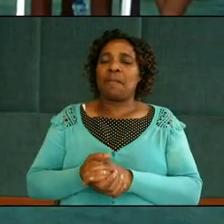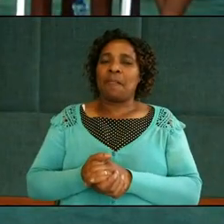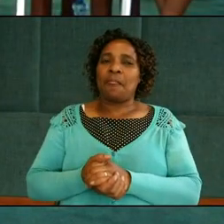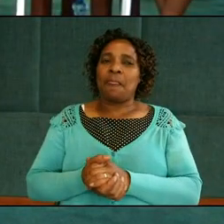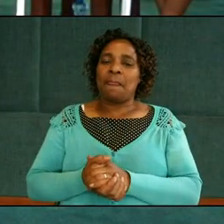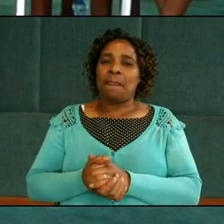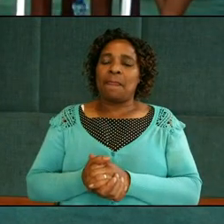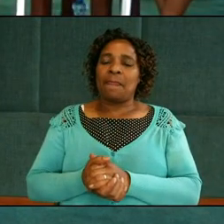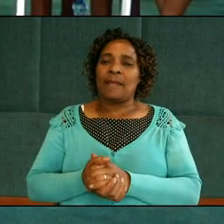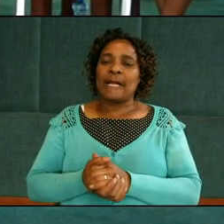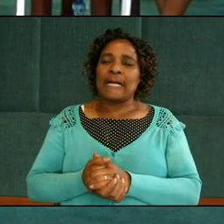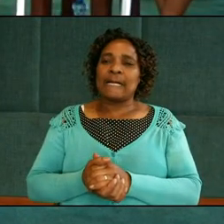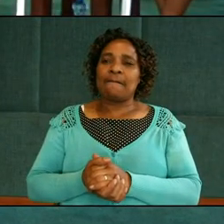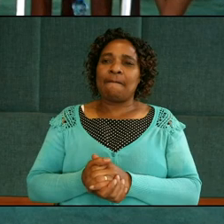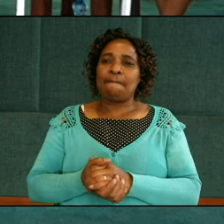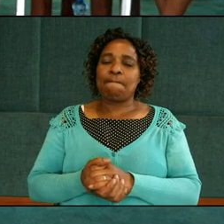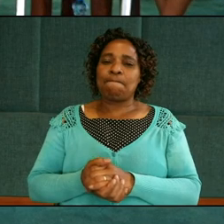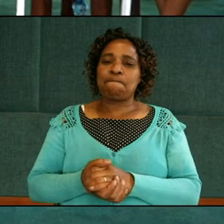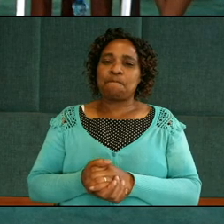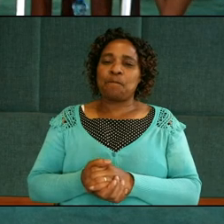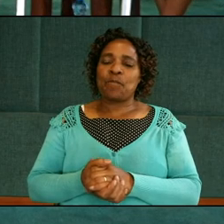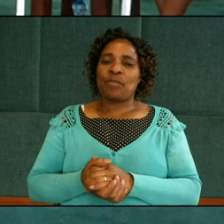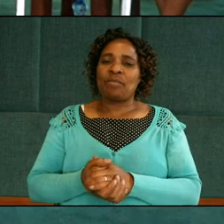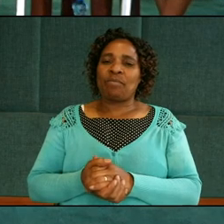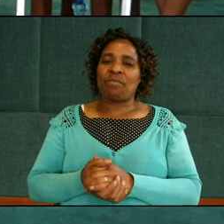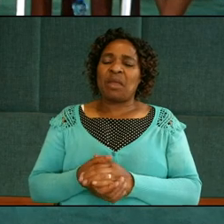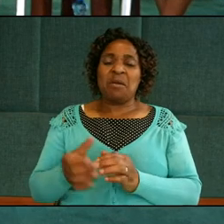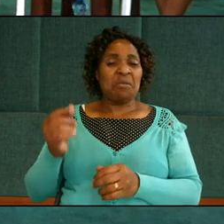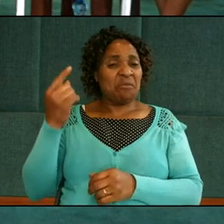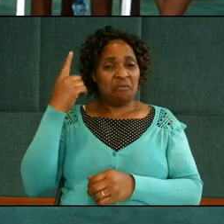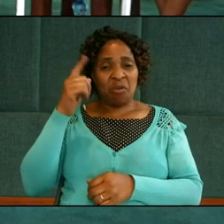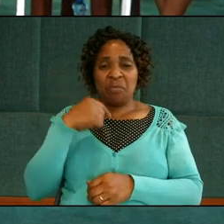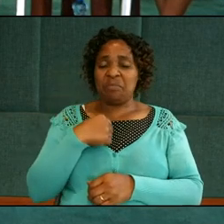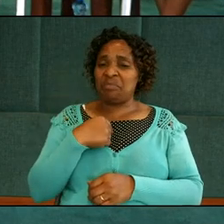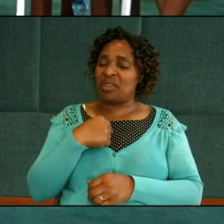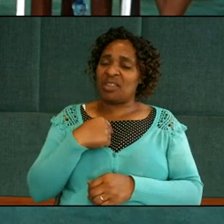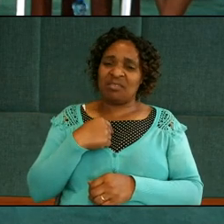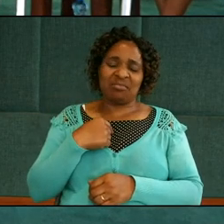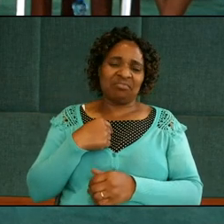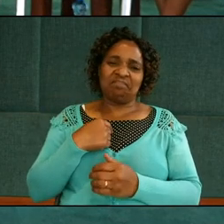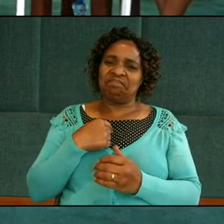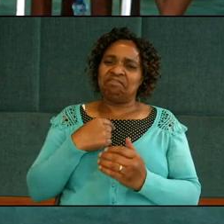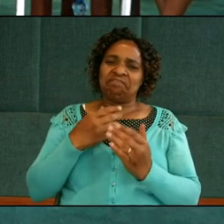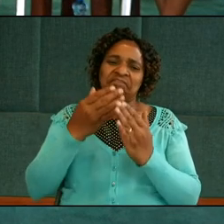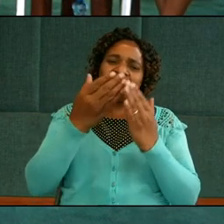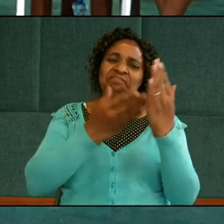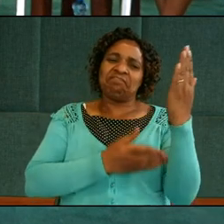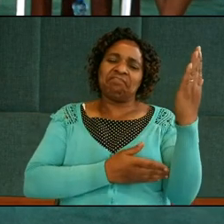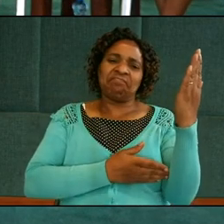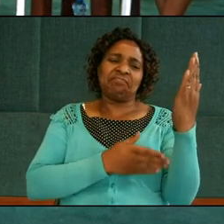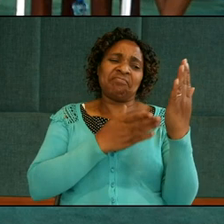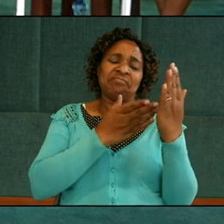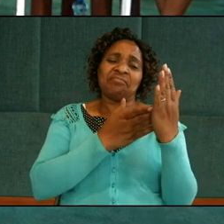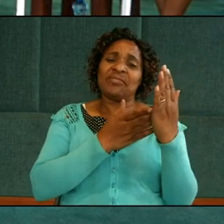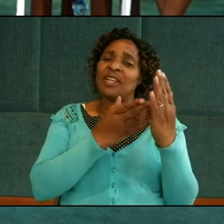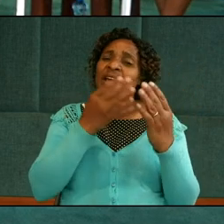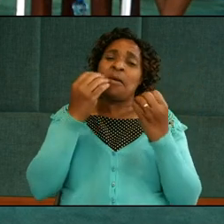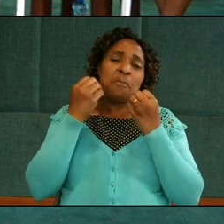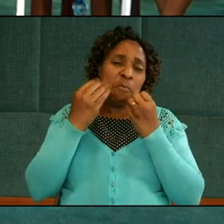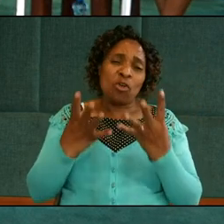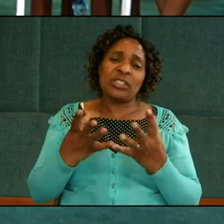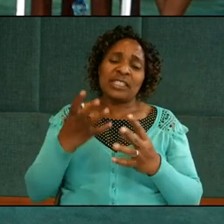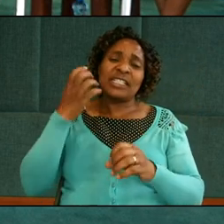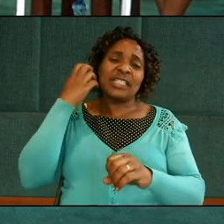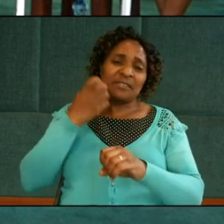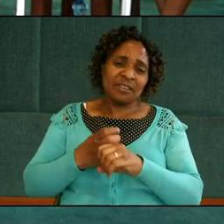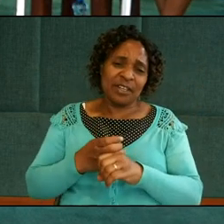Yeah. Donna? I think for me, ranking, the most difficult would be